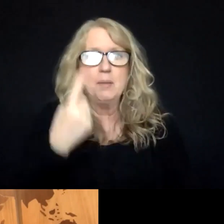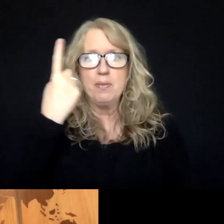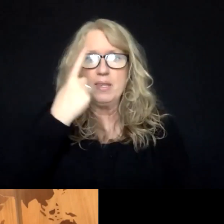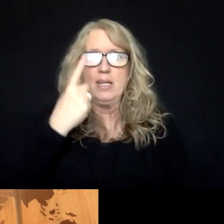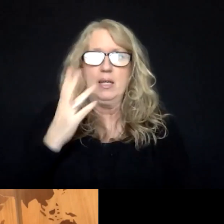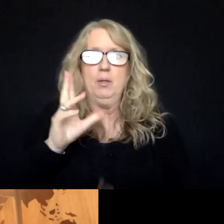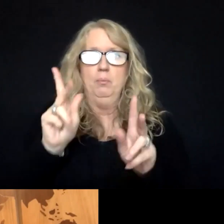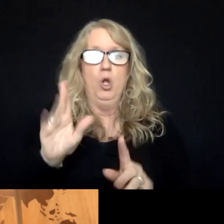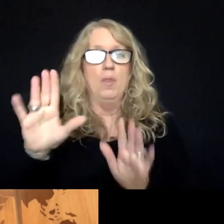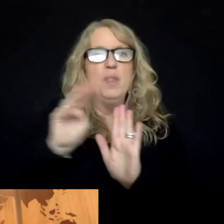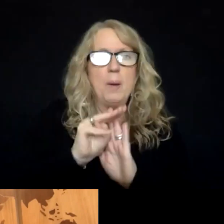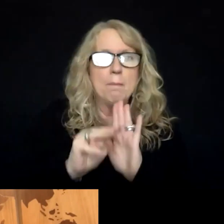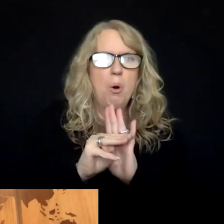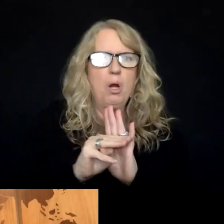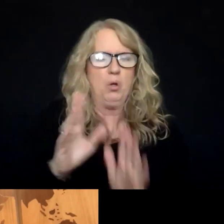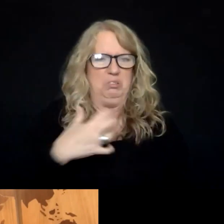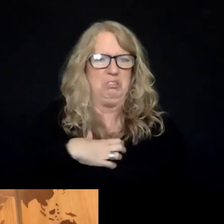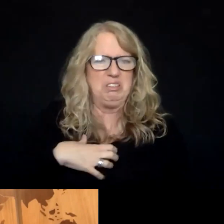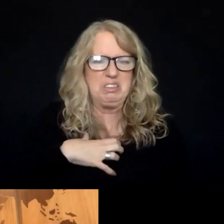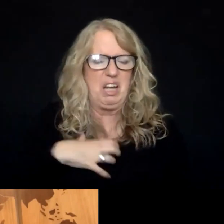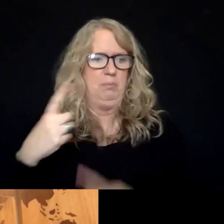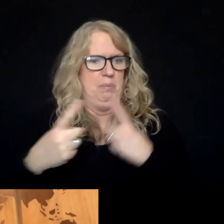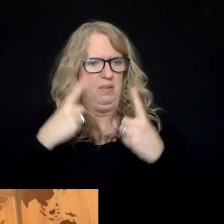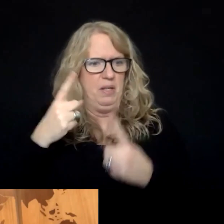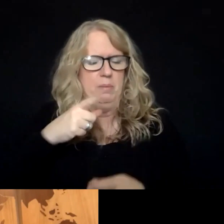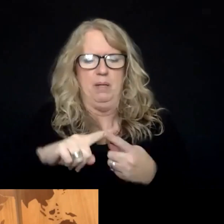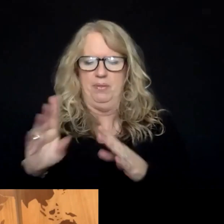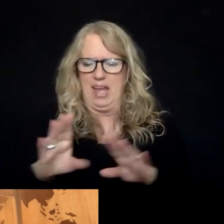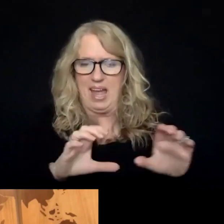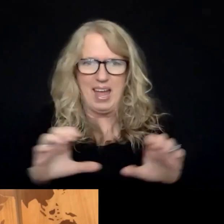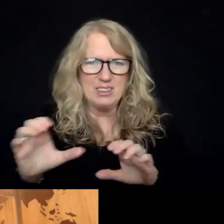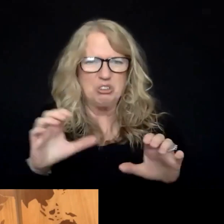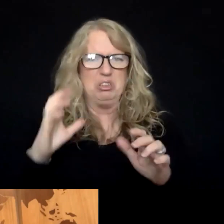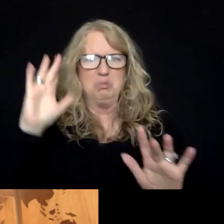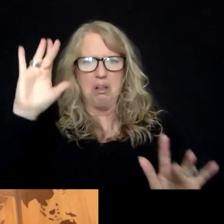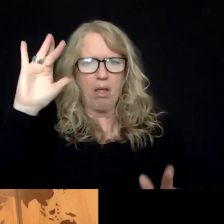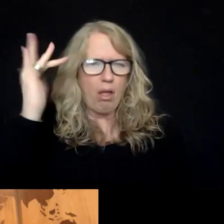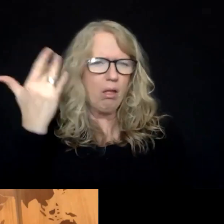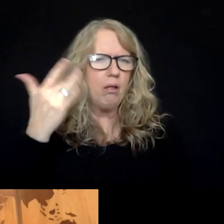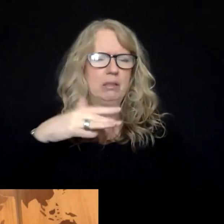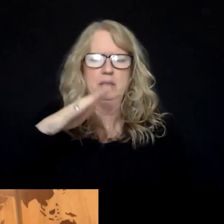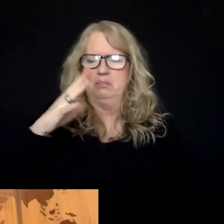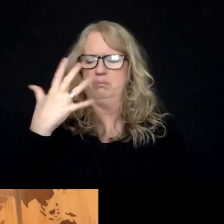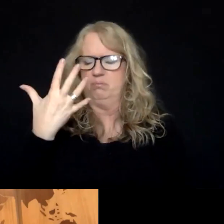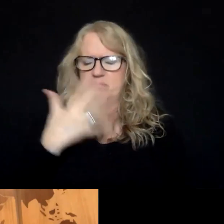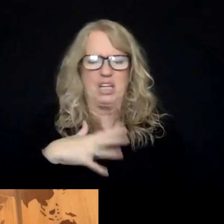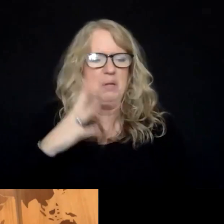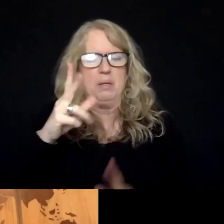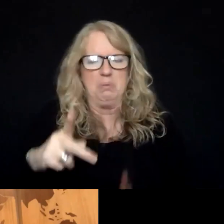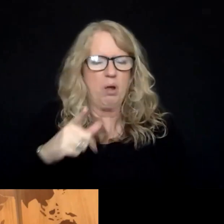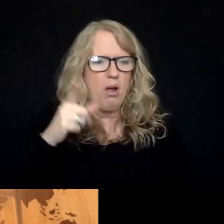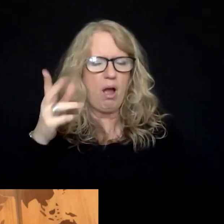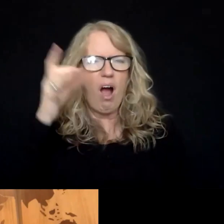somebody's moral disgust. Make them think about some action that is sickening. Make them think about someone who's just done